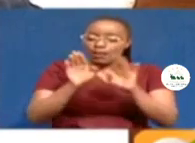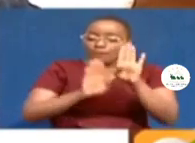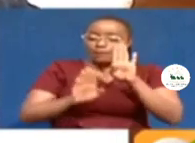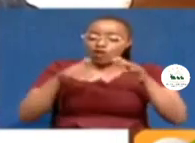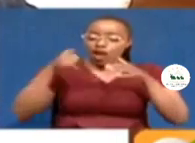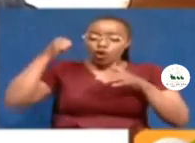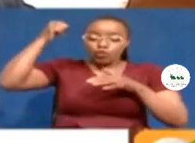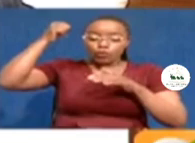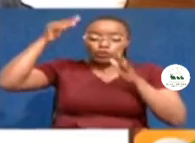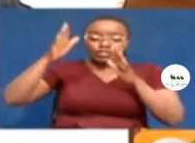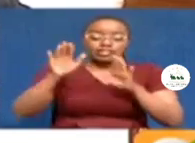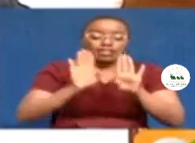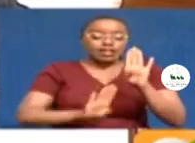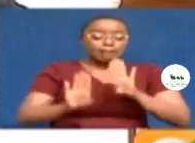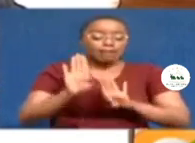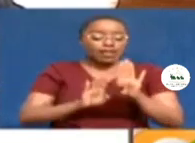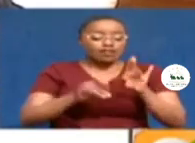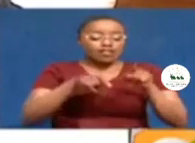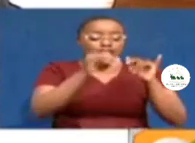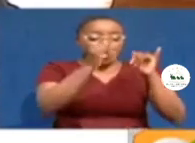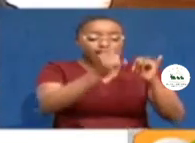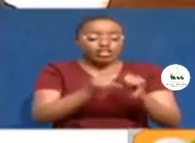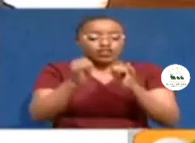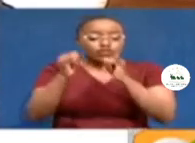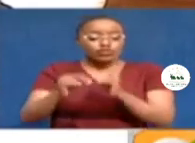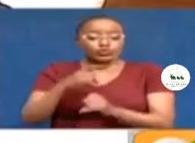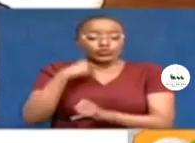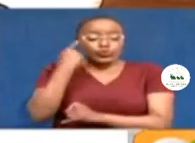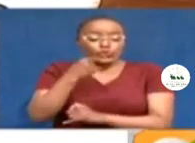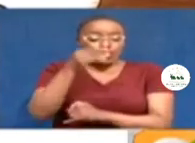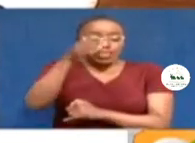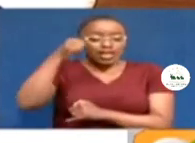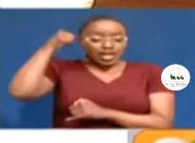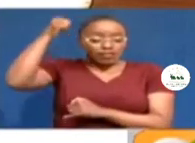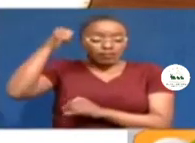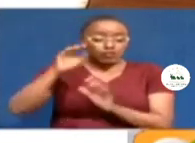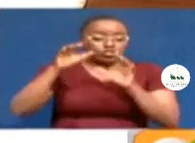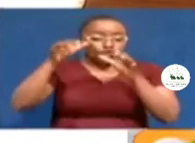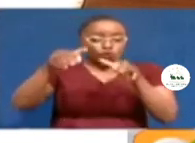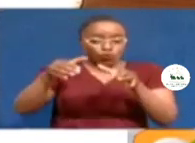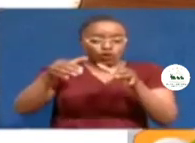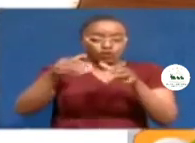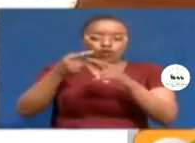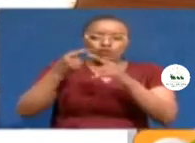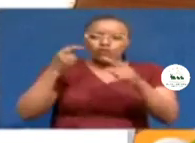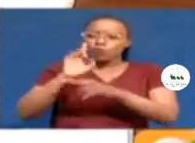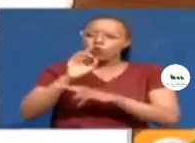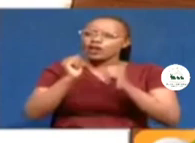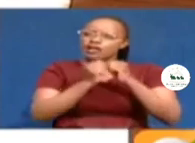class. There are individuals who have been in the political class since the